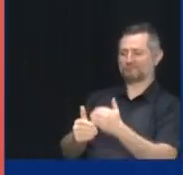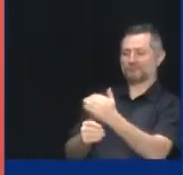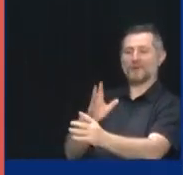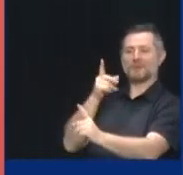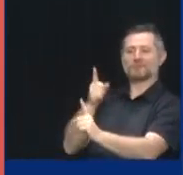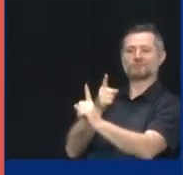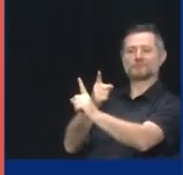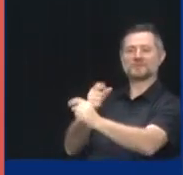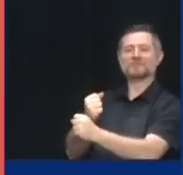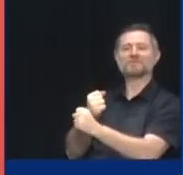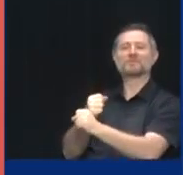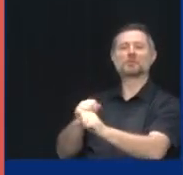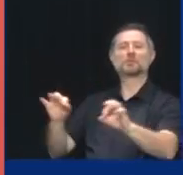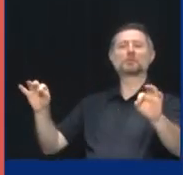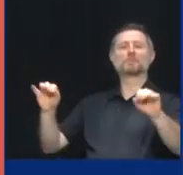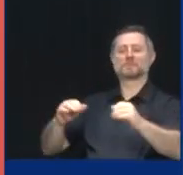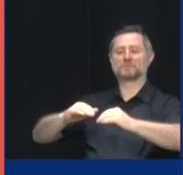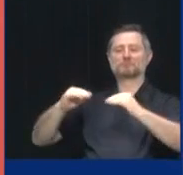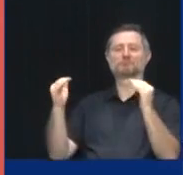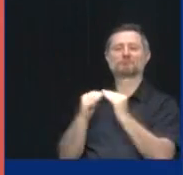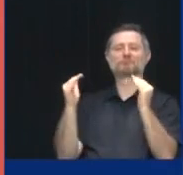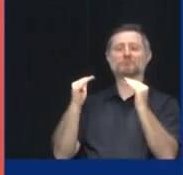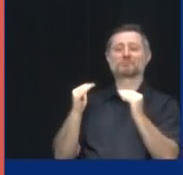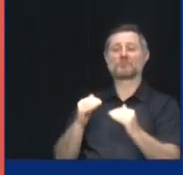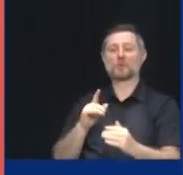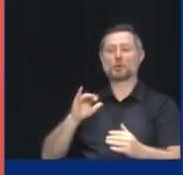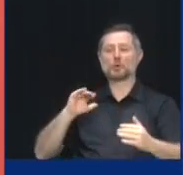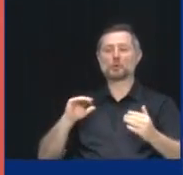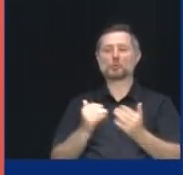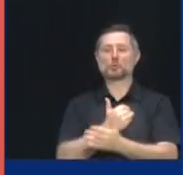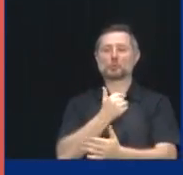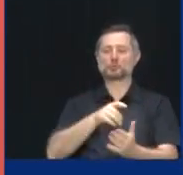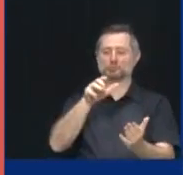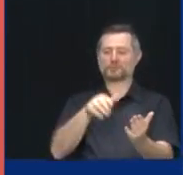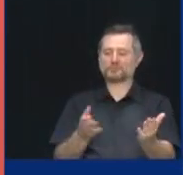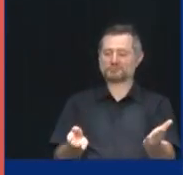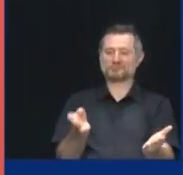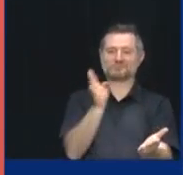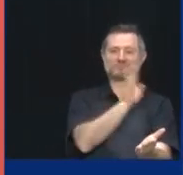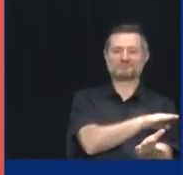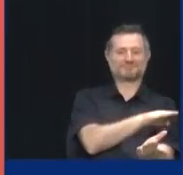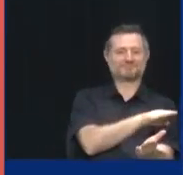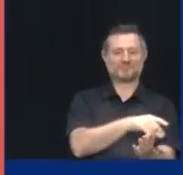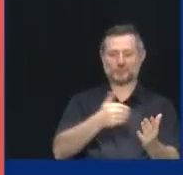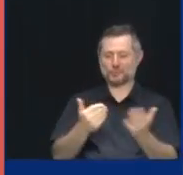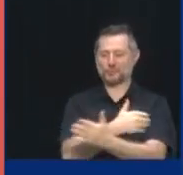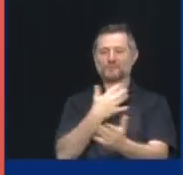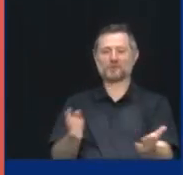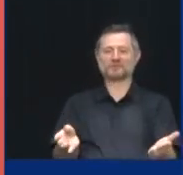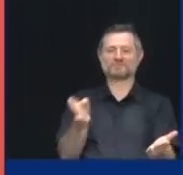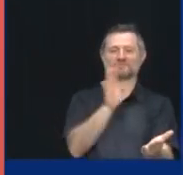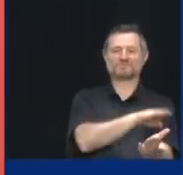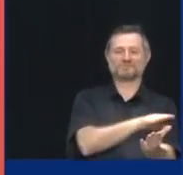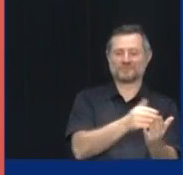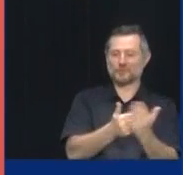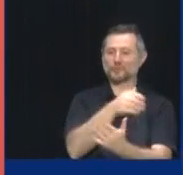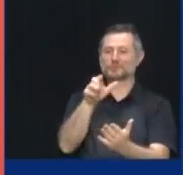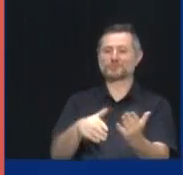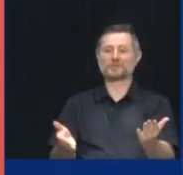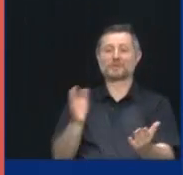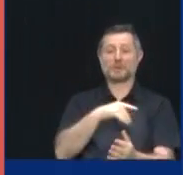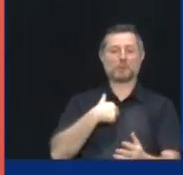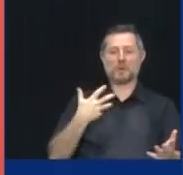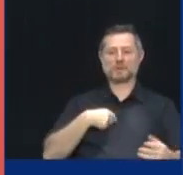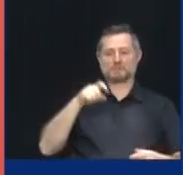all, each chapter begins. It begins with the courage to change and to challenge